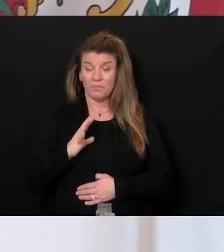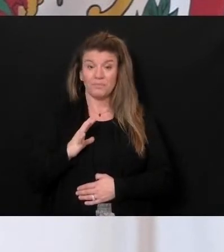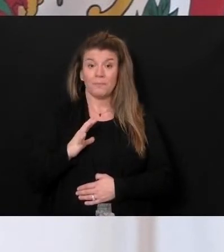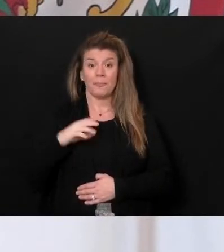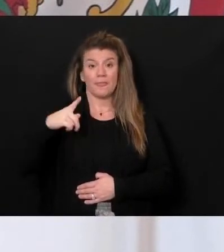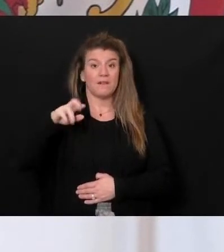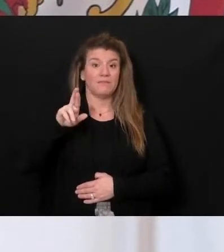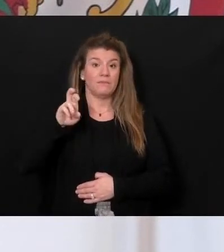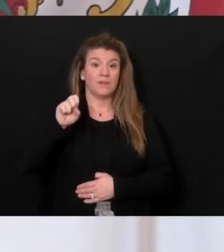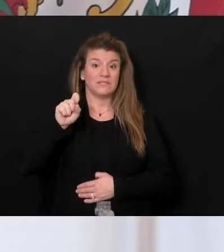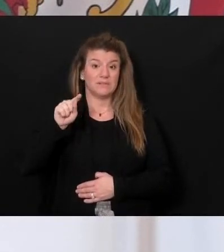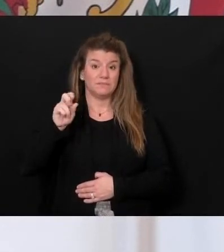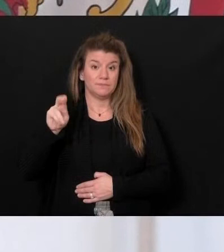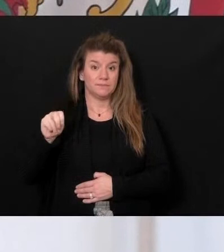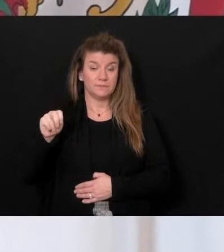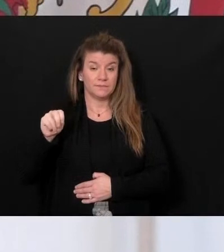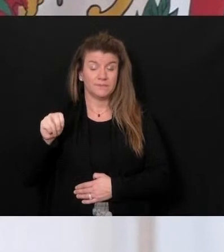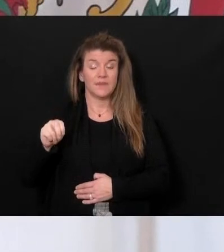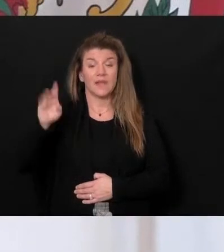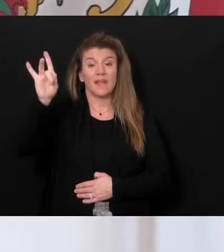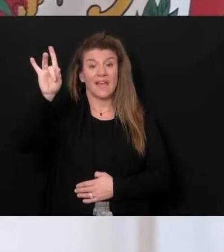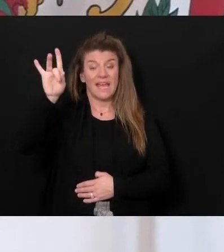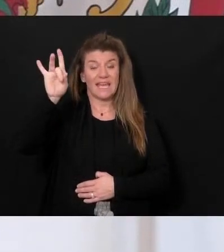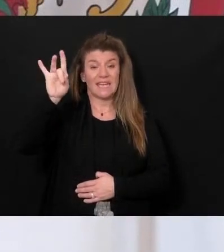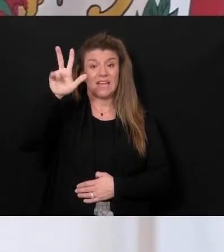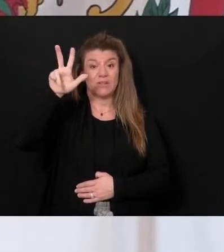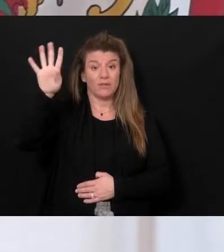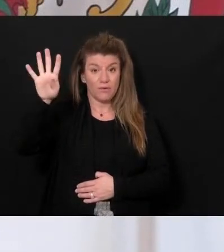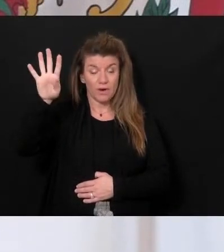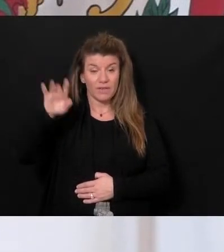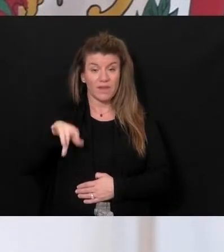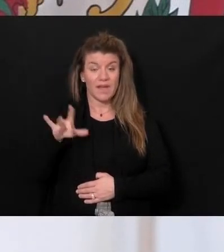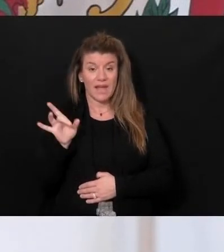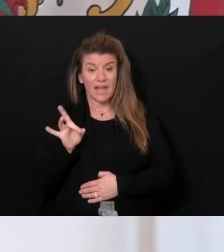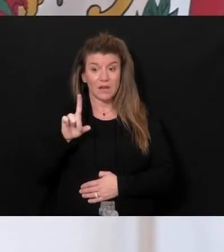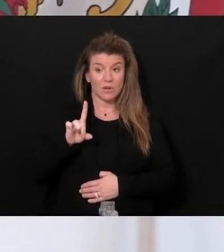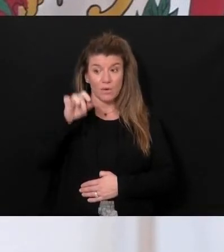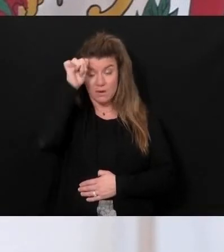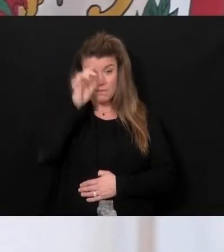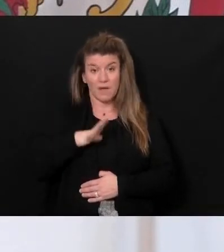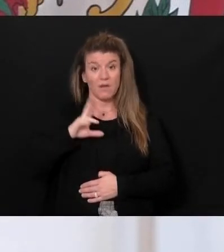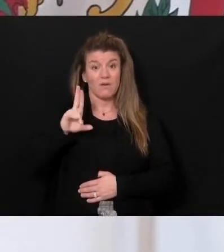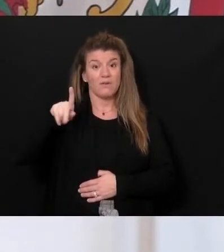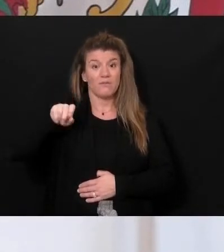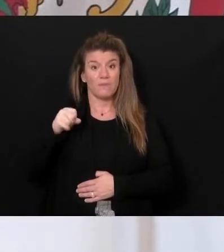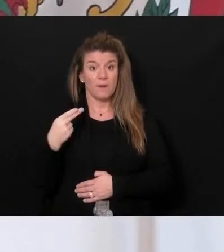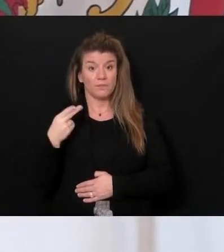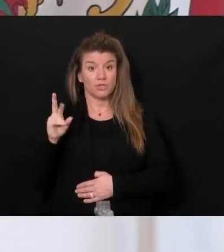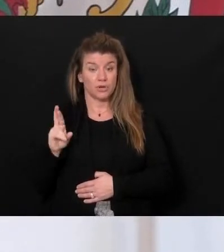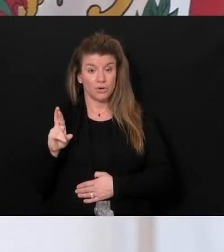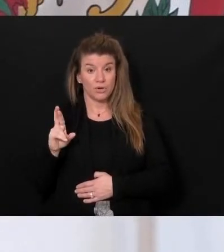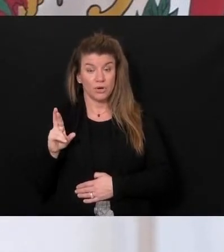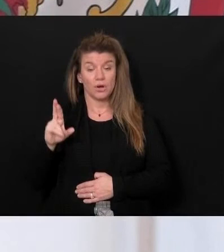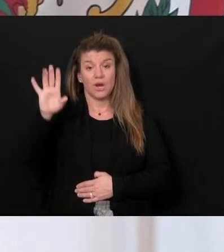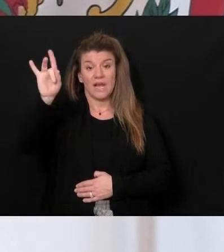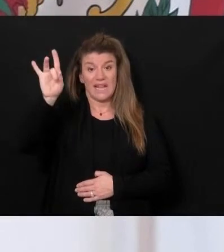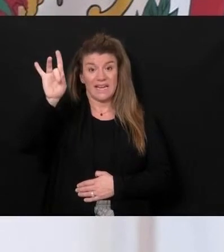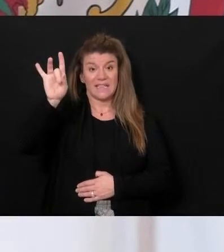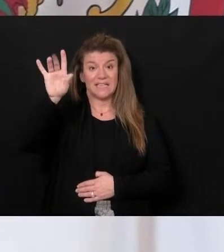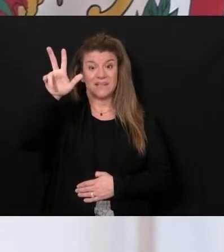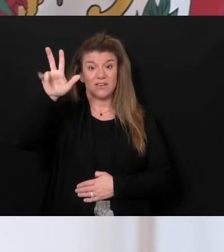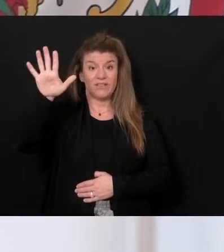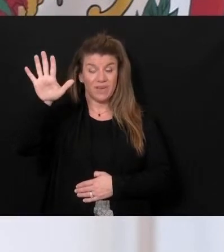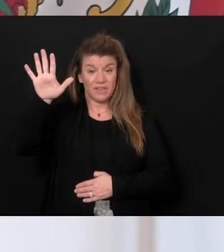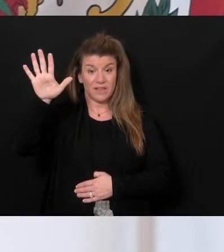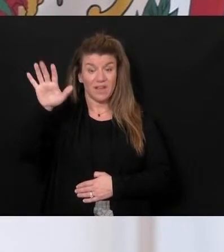from Preston County. Our 1,834th death, an 81-year-old male from Upshur County. Our